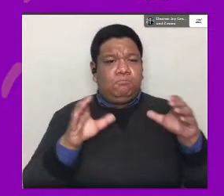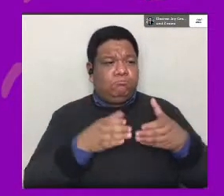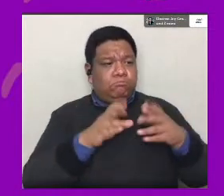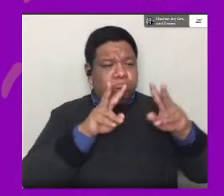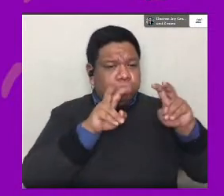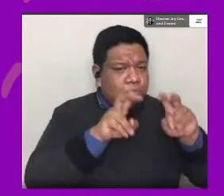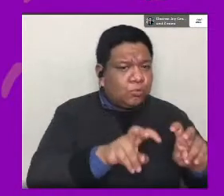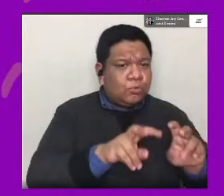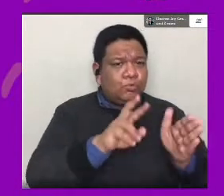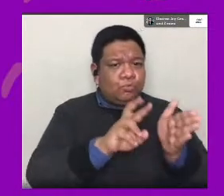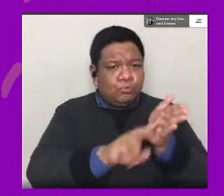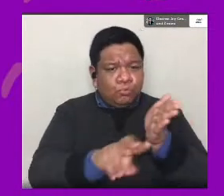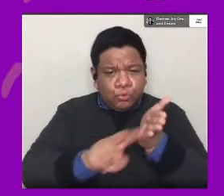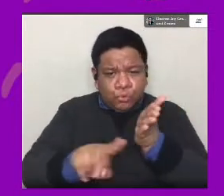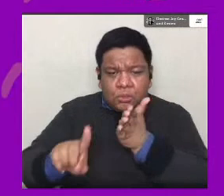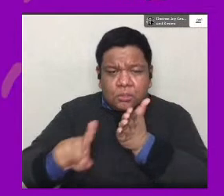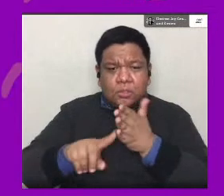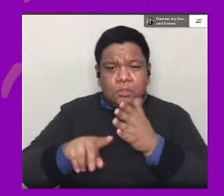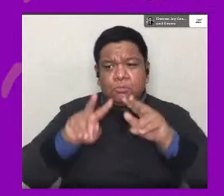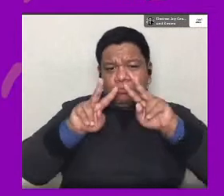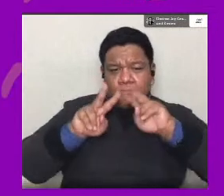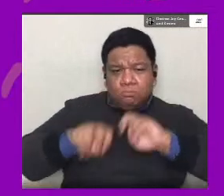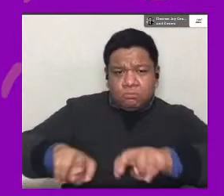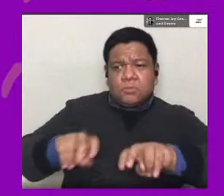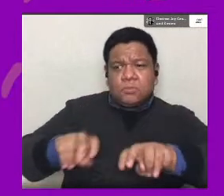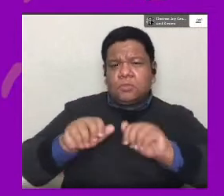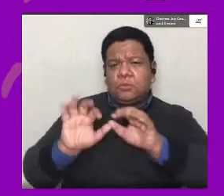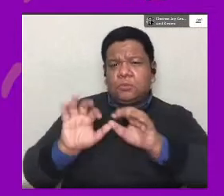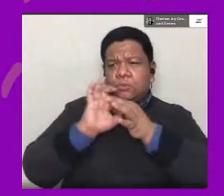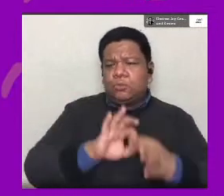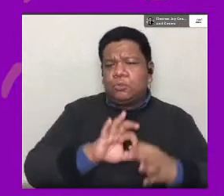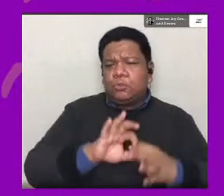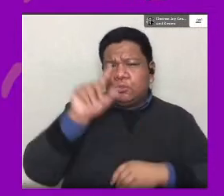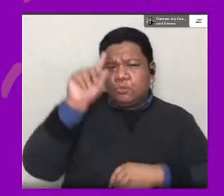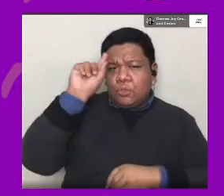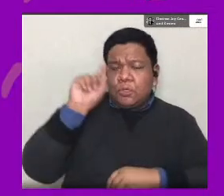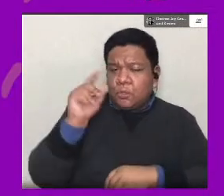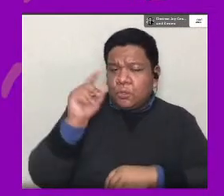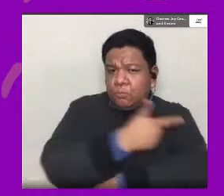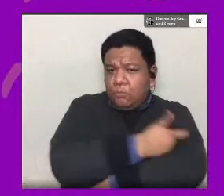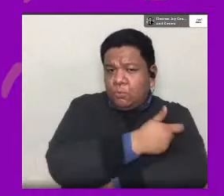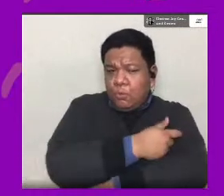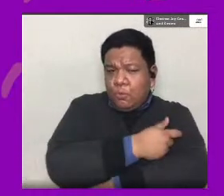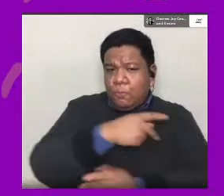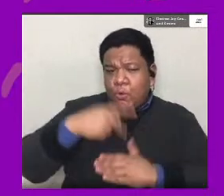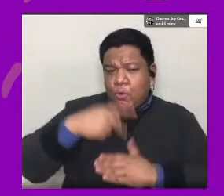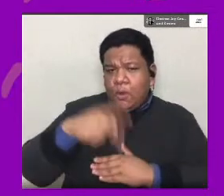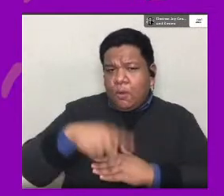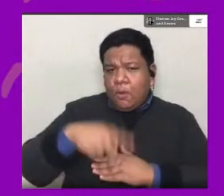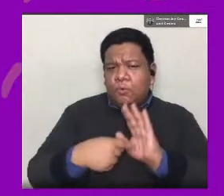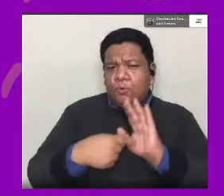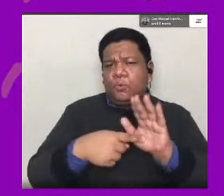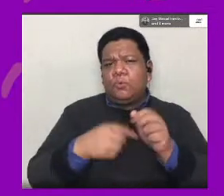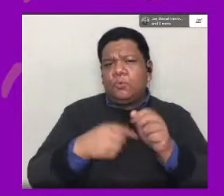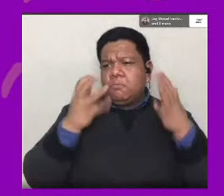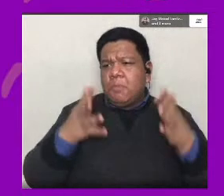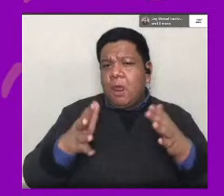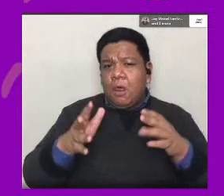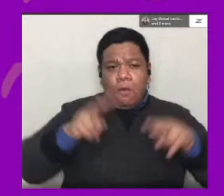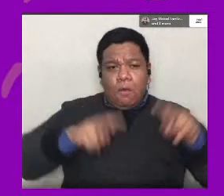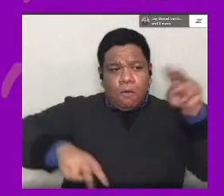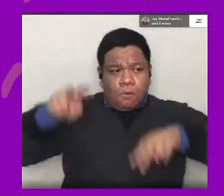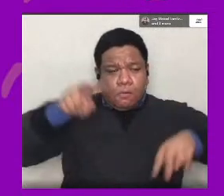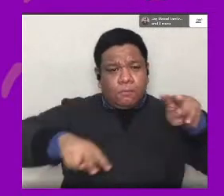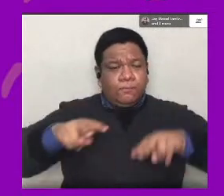literature related to gender and immunization programming show that a lot of the analysis of gender programming